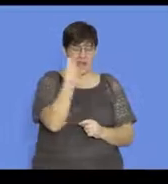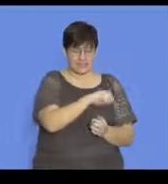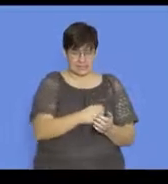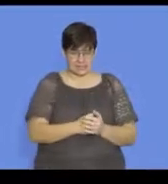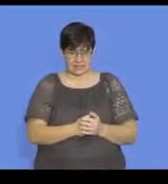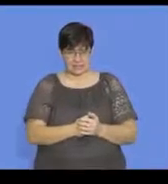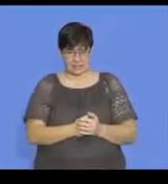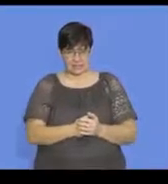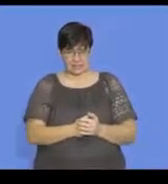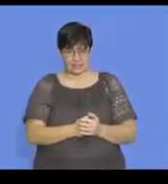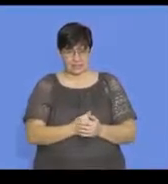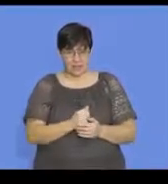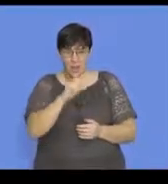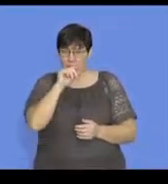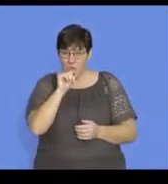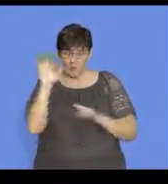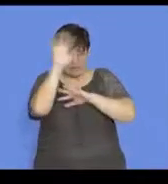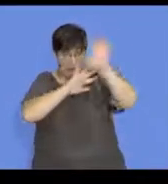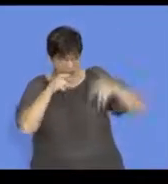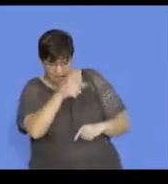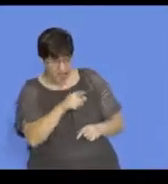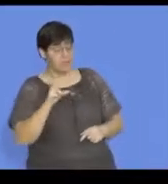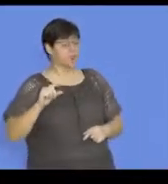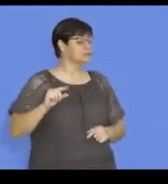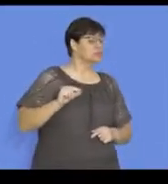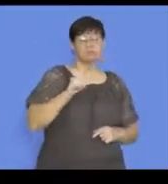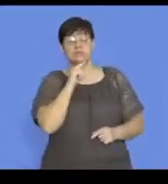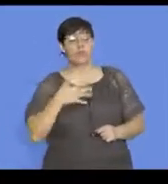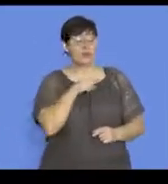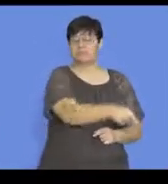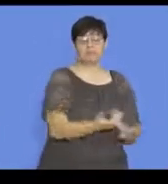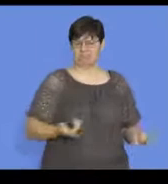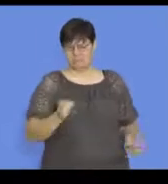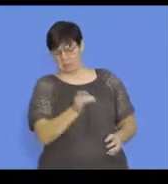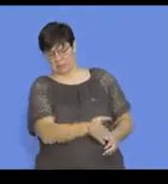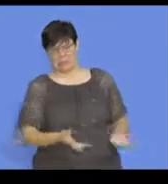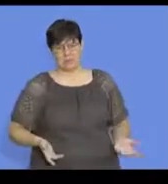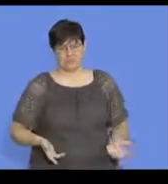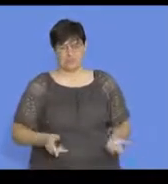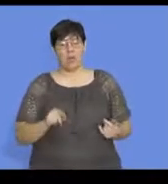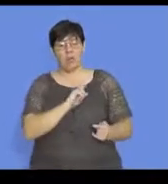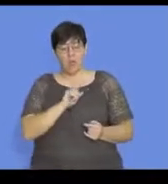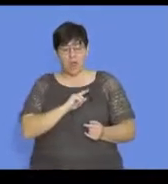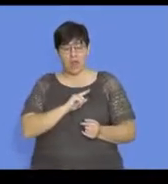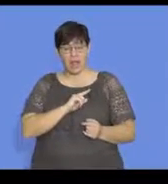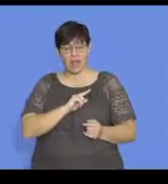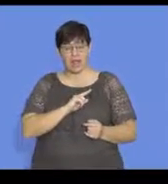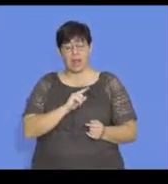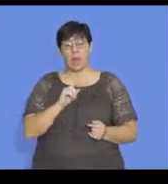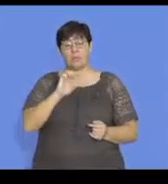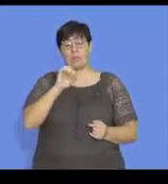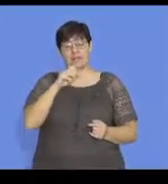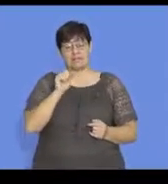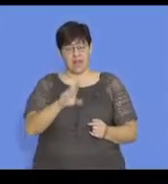aren't interested in them. All right, they don't have to advertise. And because we don't have any pollinators, why waste